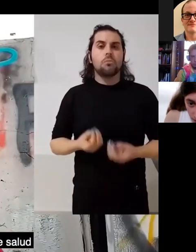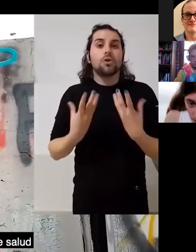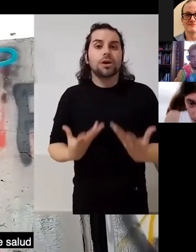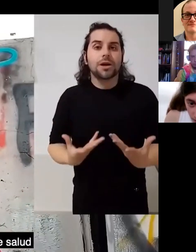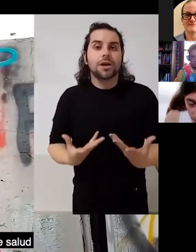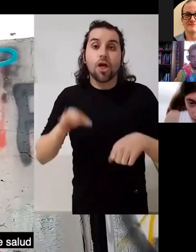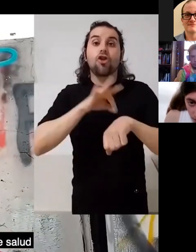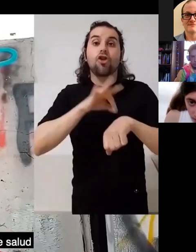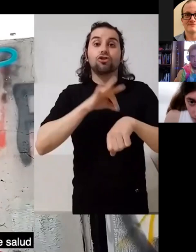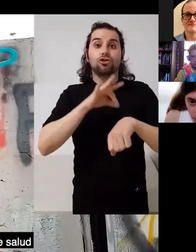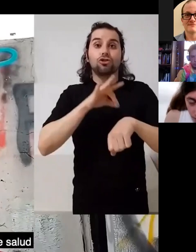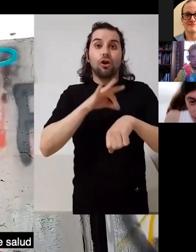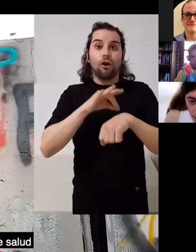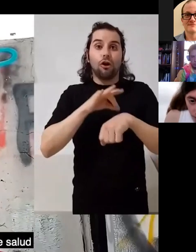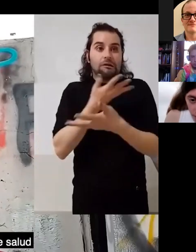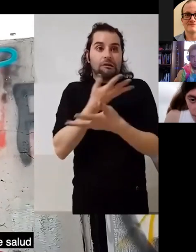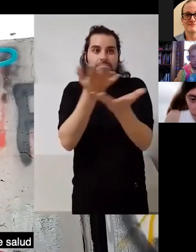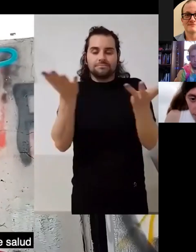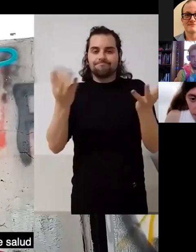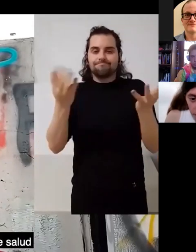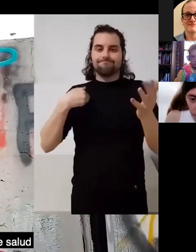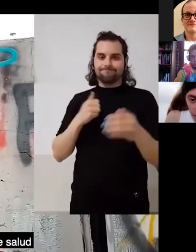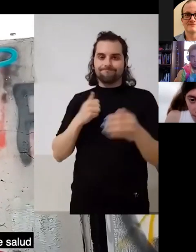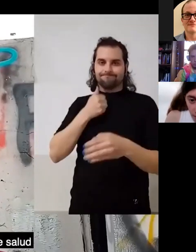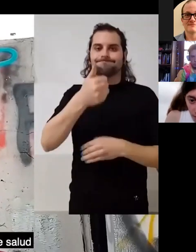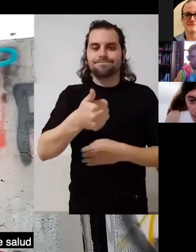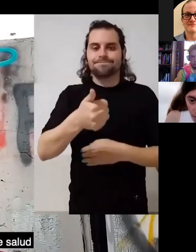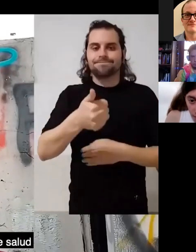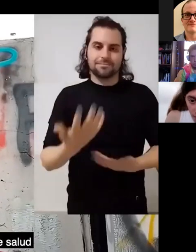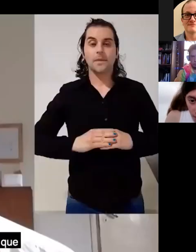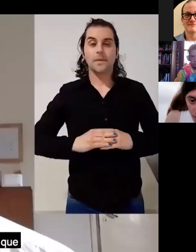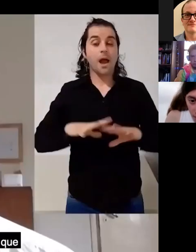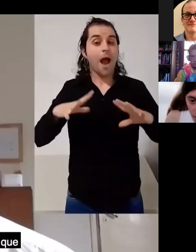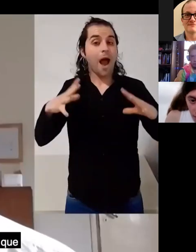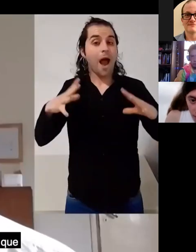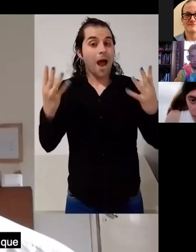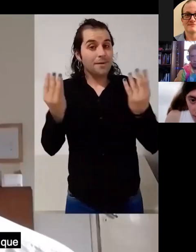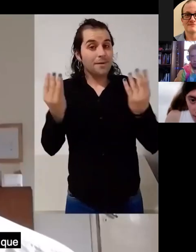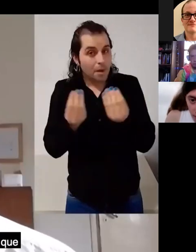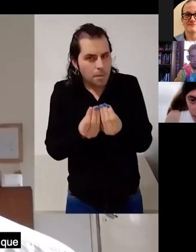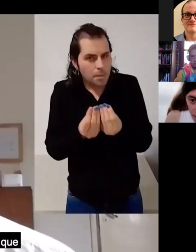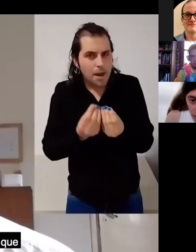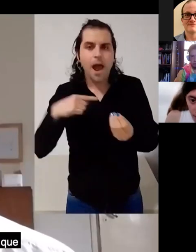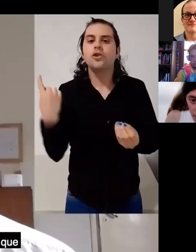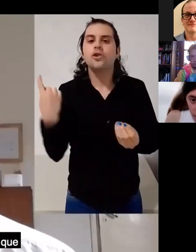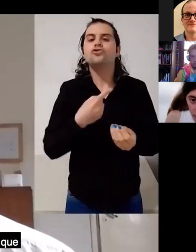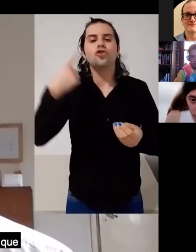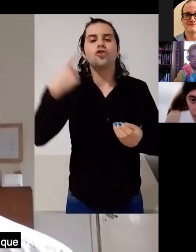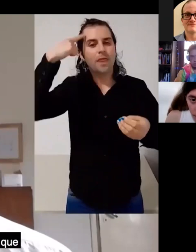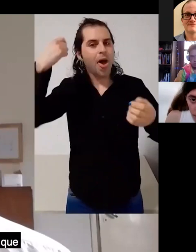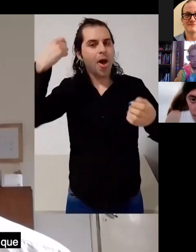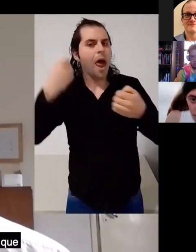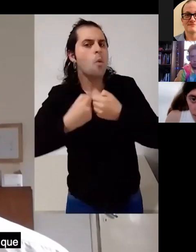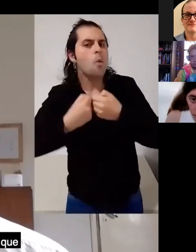shot made me anxious because I had to expose myself to the medical health system.